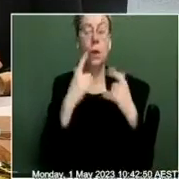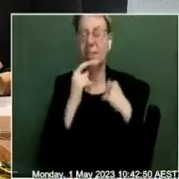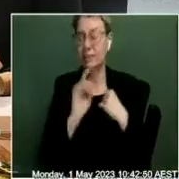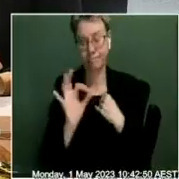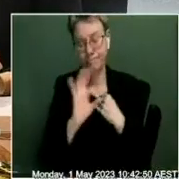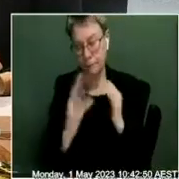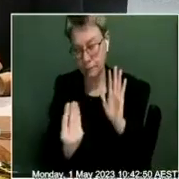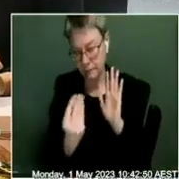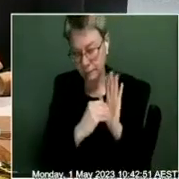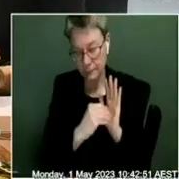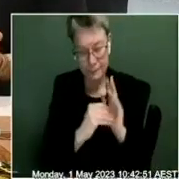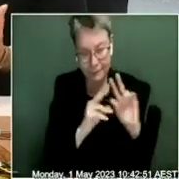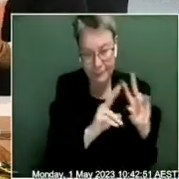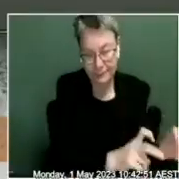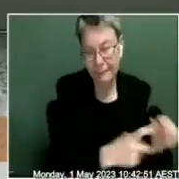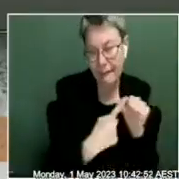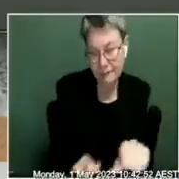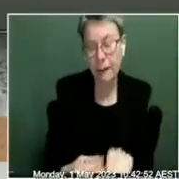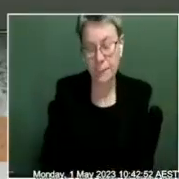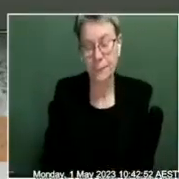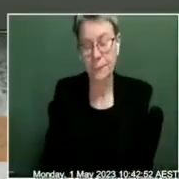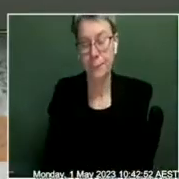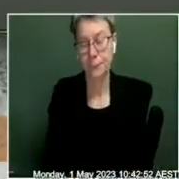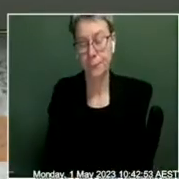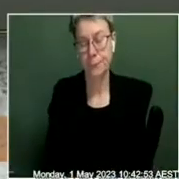Okay. Well, we might come back to that question. Thank you.